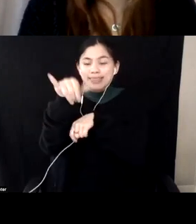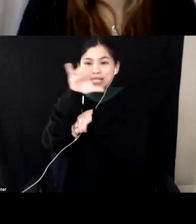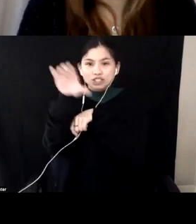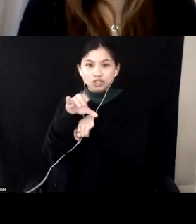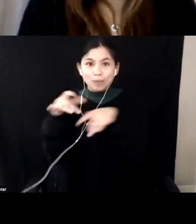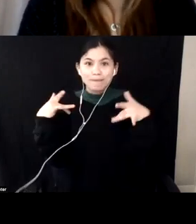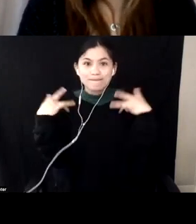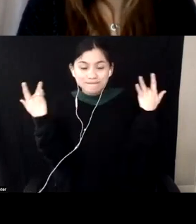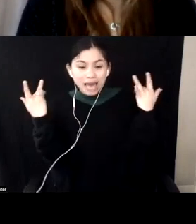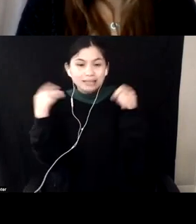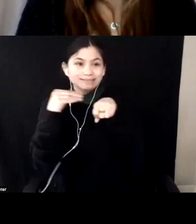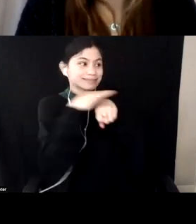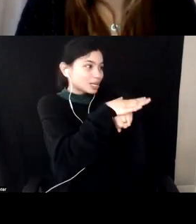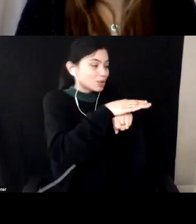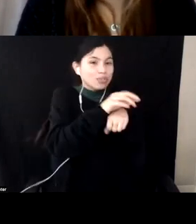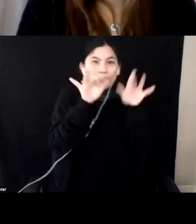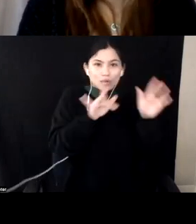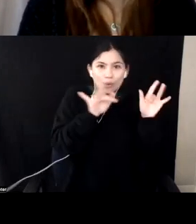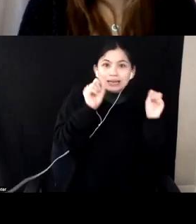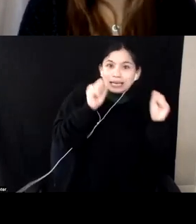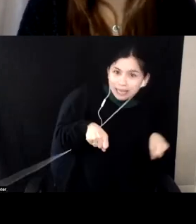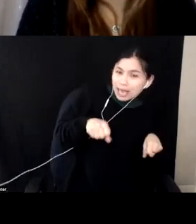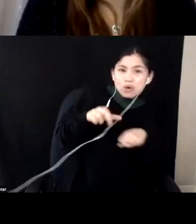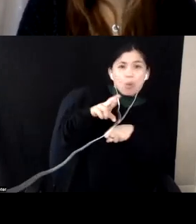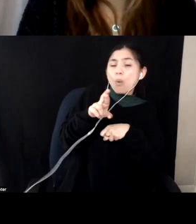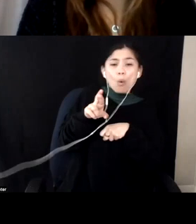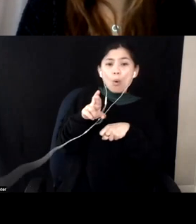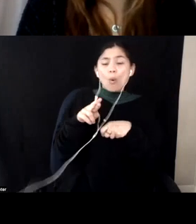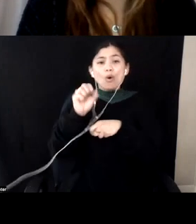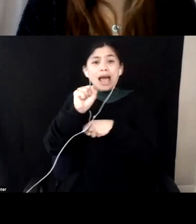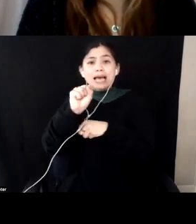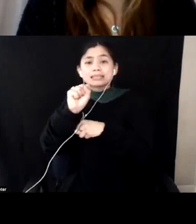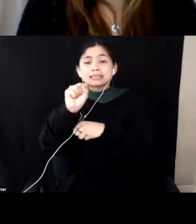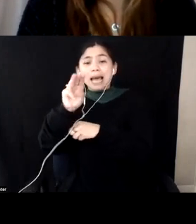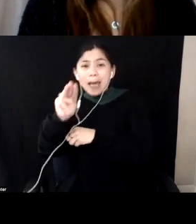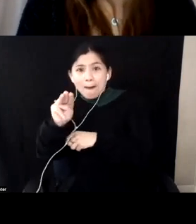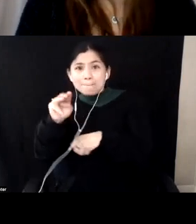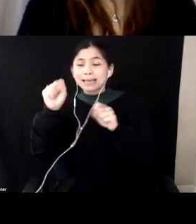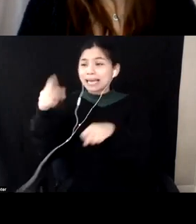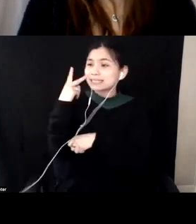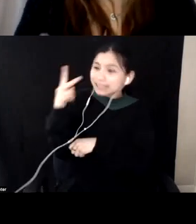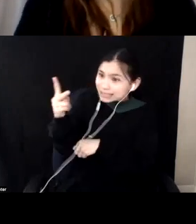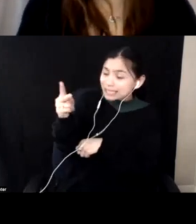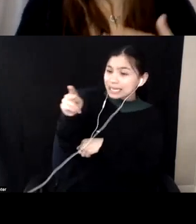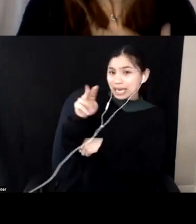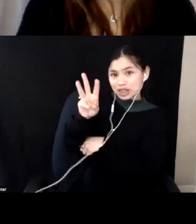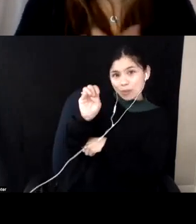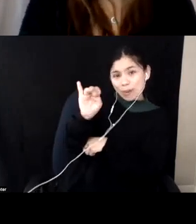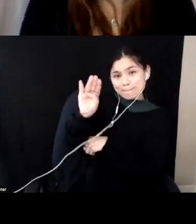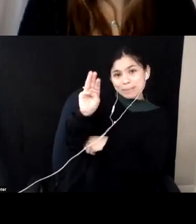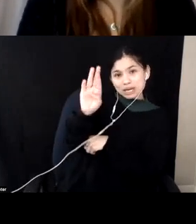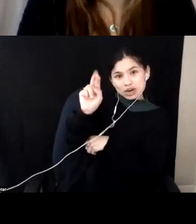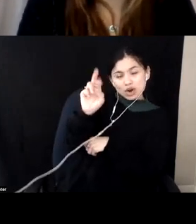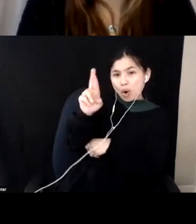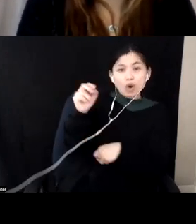the recording, or on social media you can see what to expect for next time